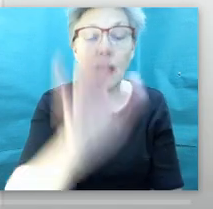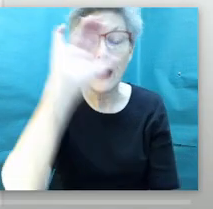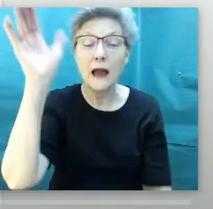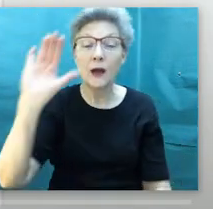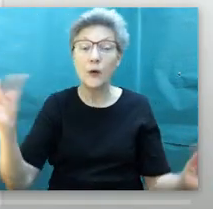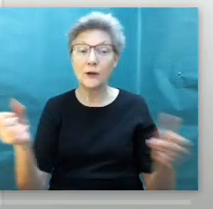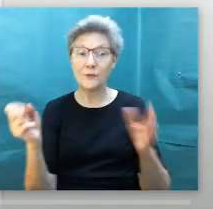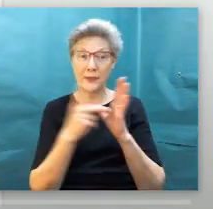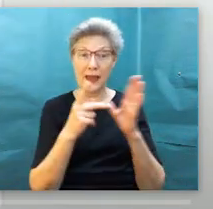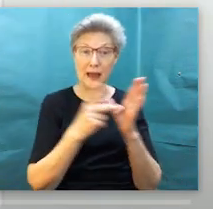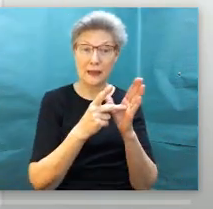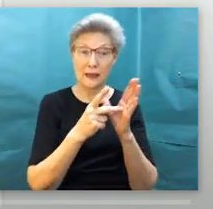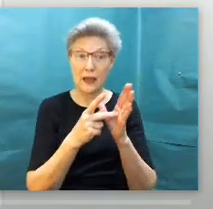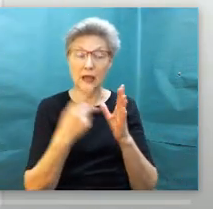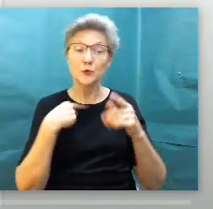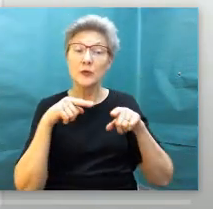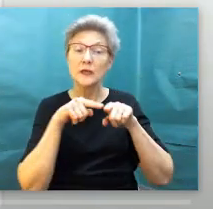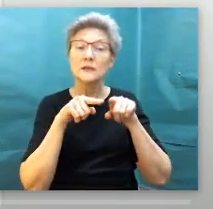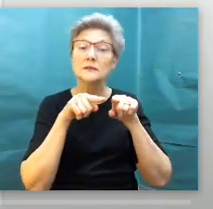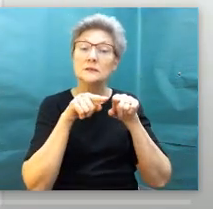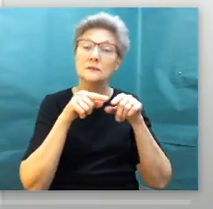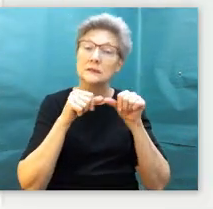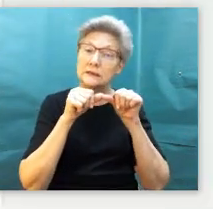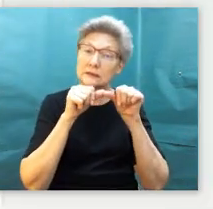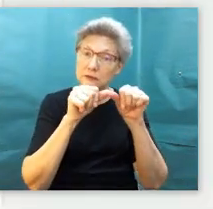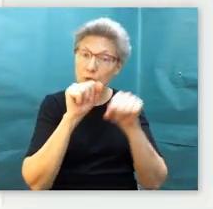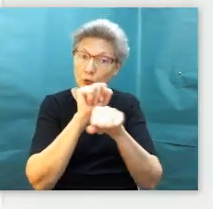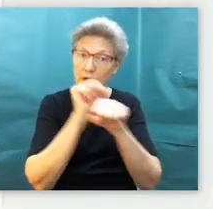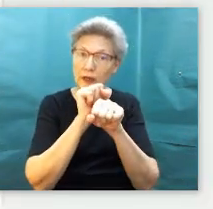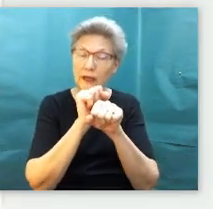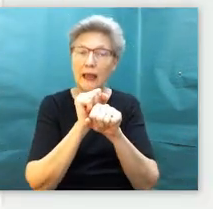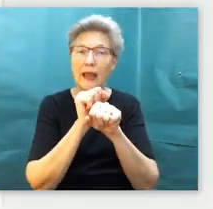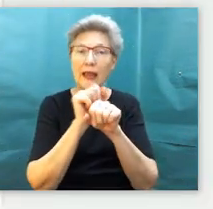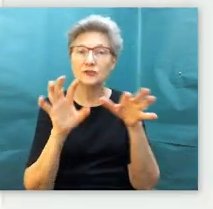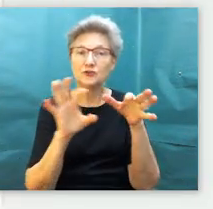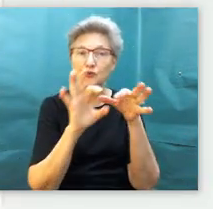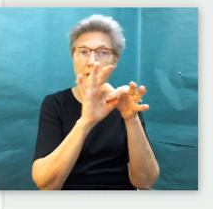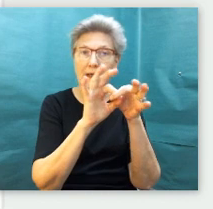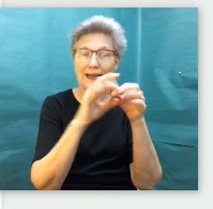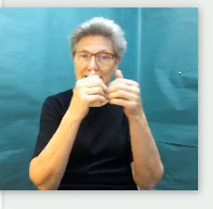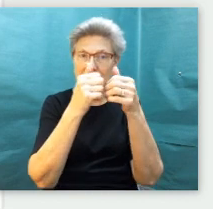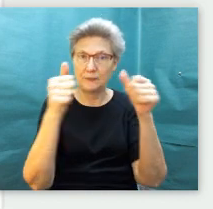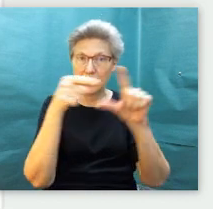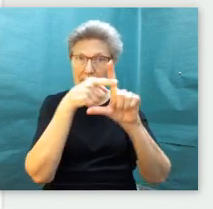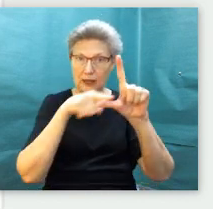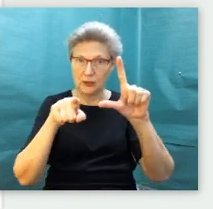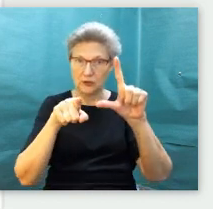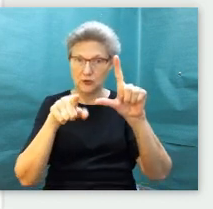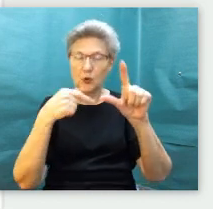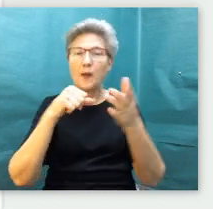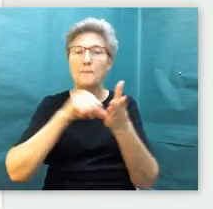back. As we continue working on joining and separating angles, right now we're going to be on page